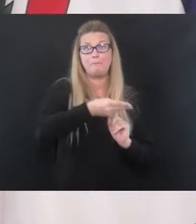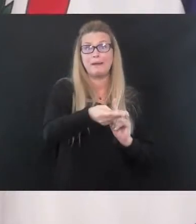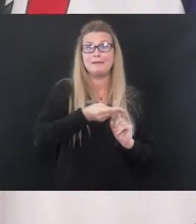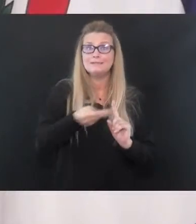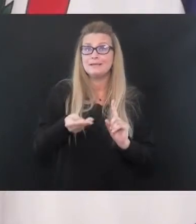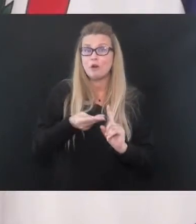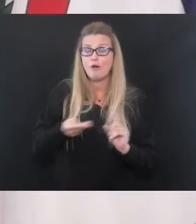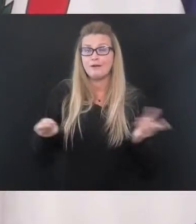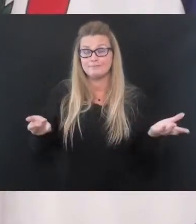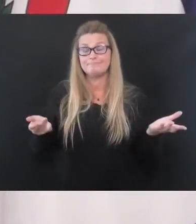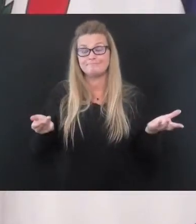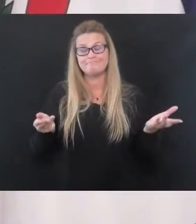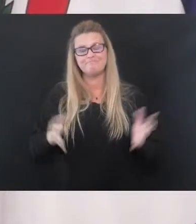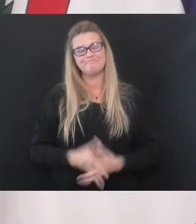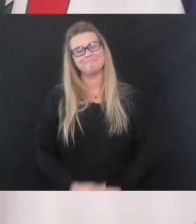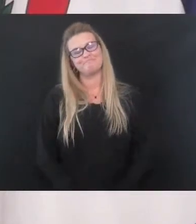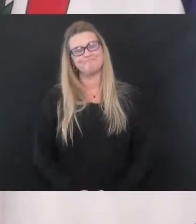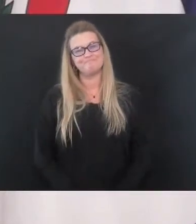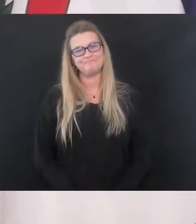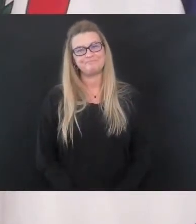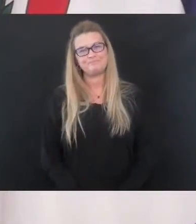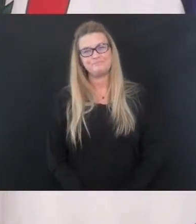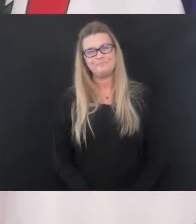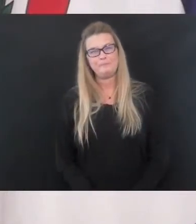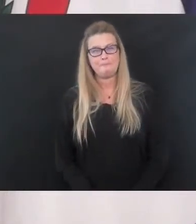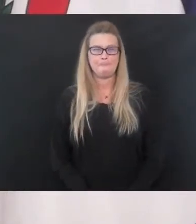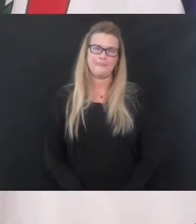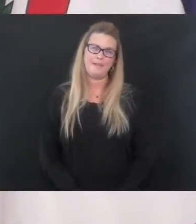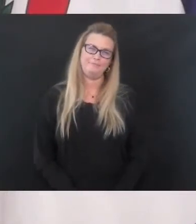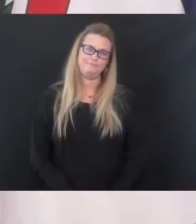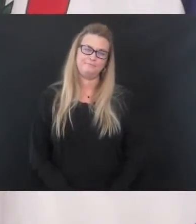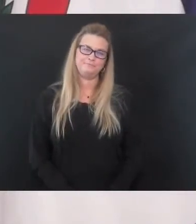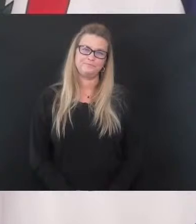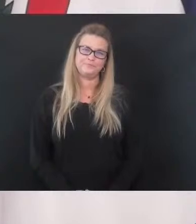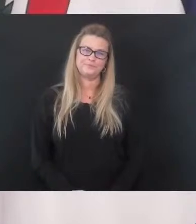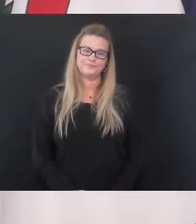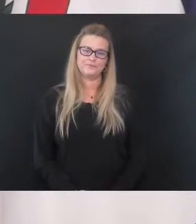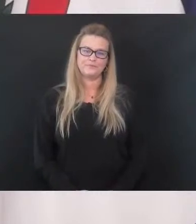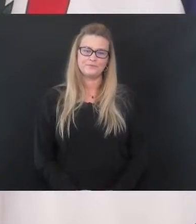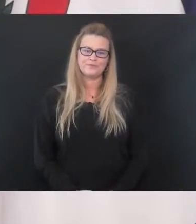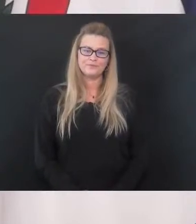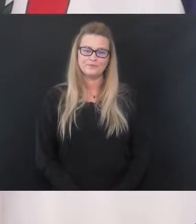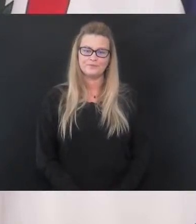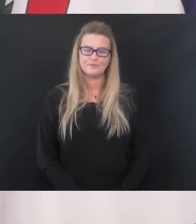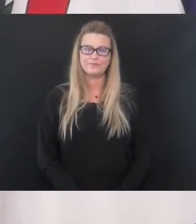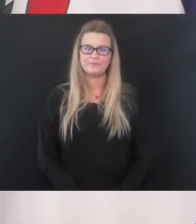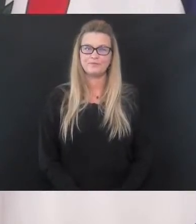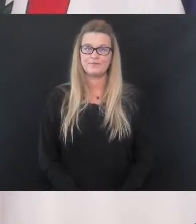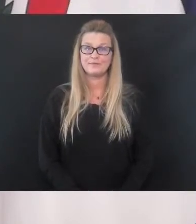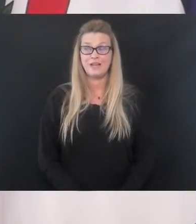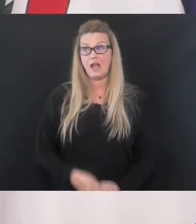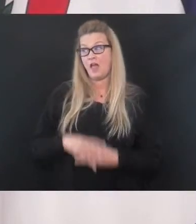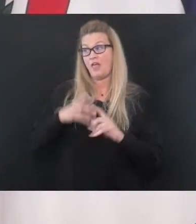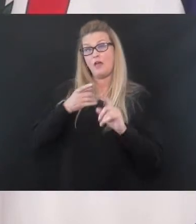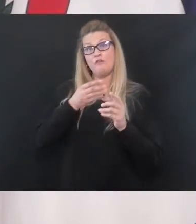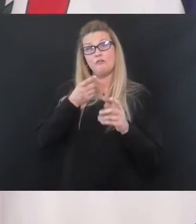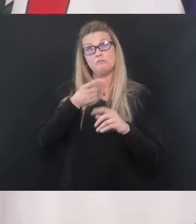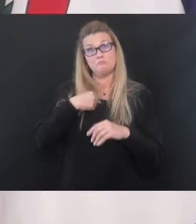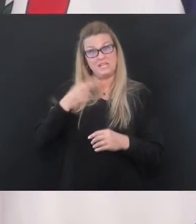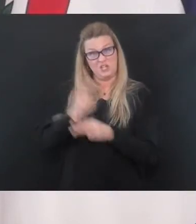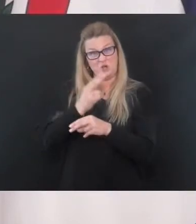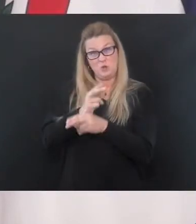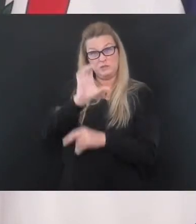just doing the great work that they're doing. You know, from the standpoint that, you know, the dollars of CARES money, you